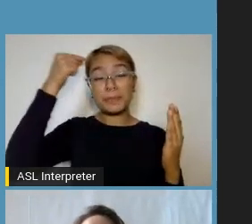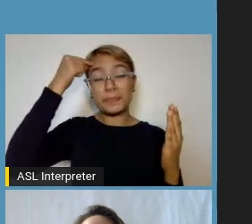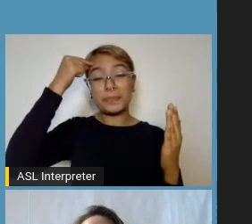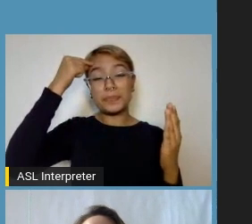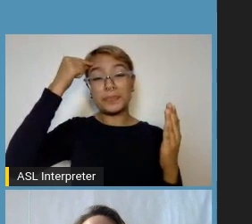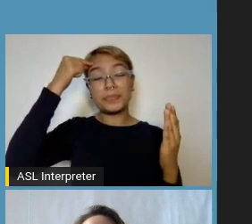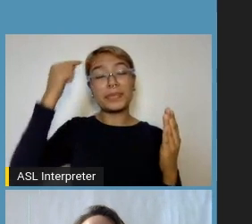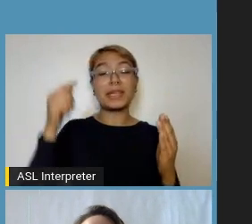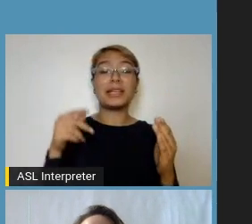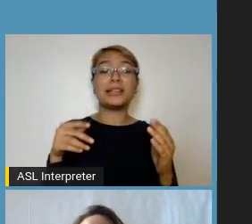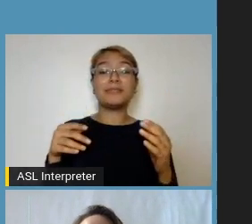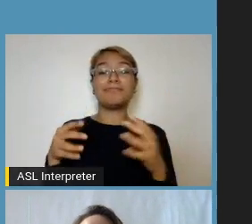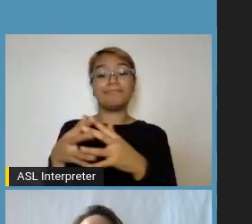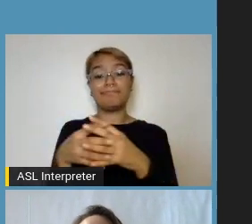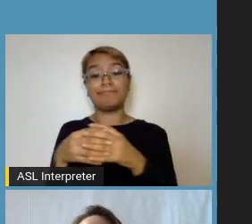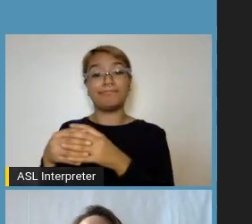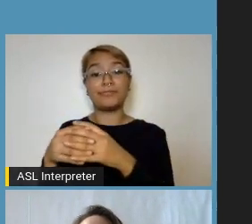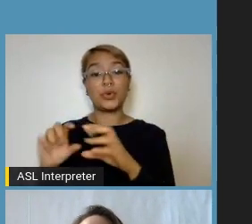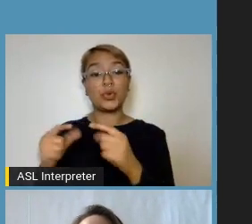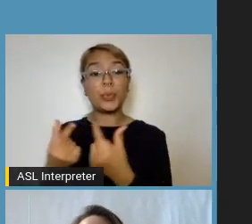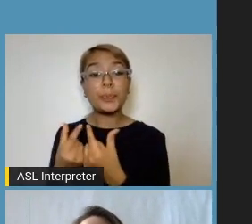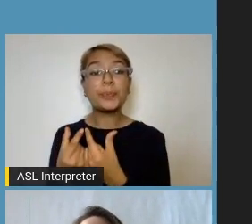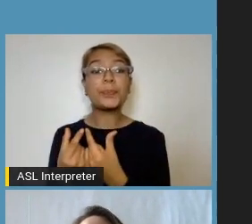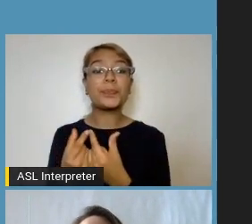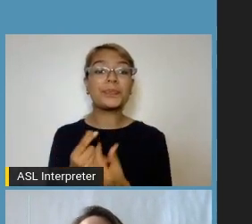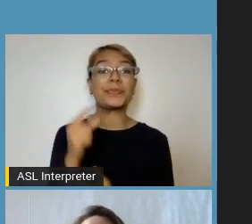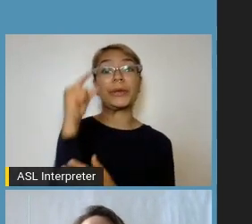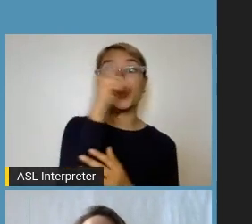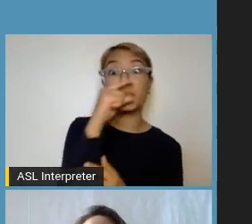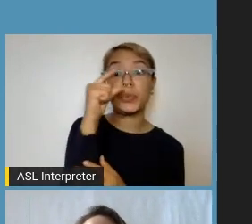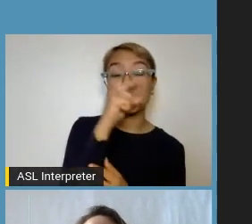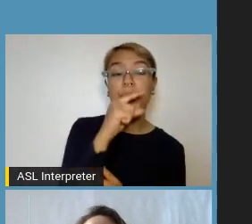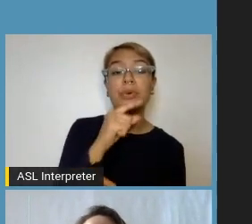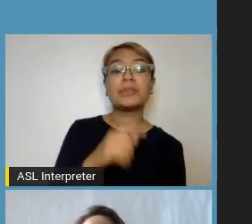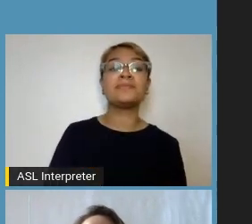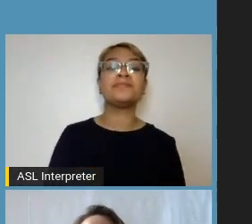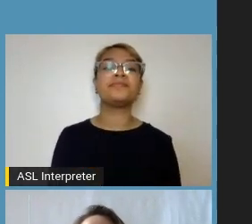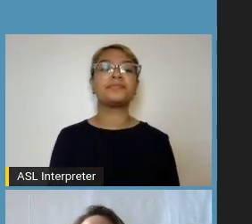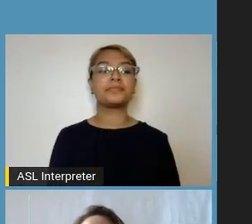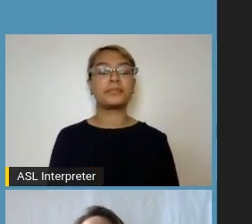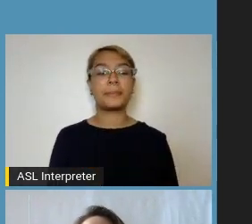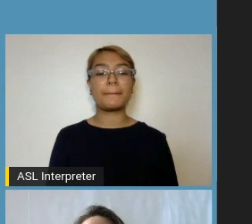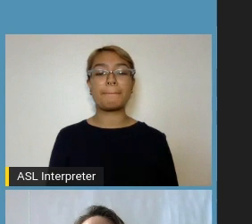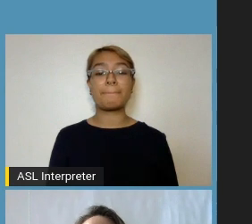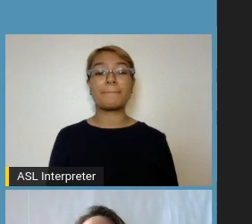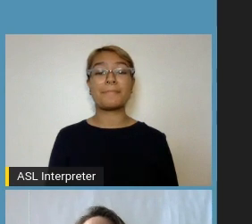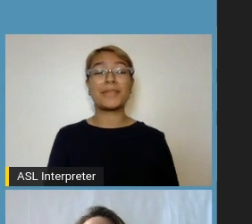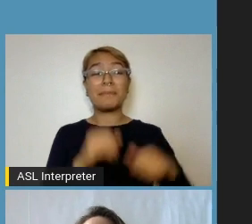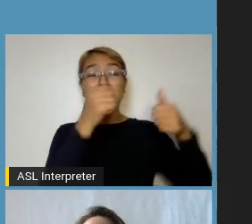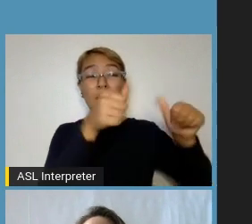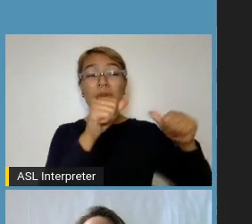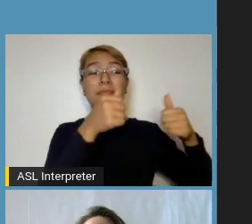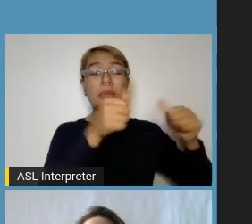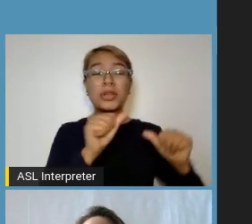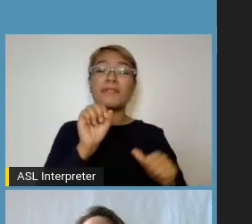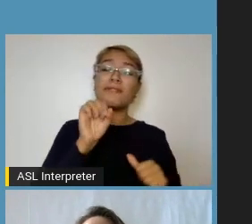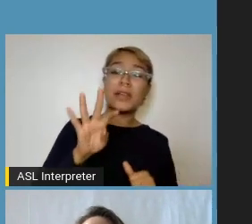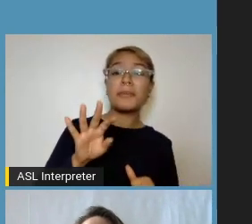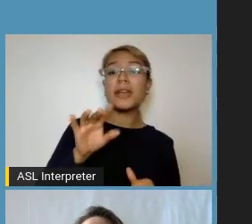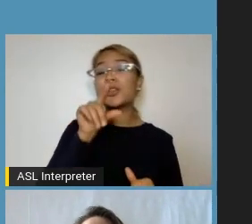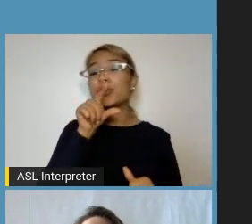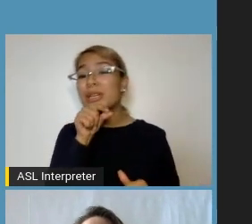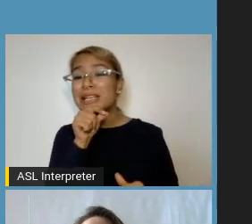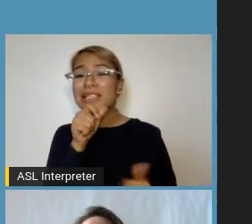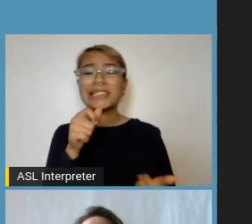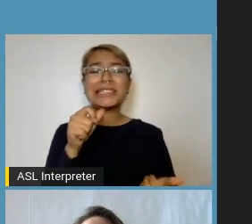When I first came to the Dyckman Farmhouse, the posting to their Facebook, Instagram, and Twitter was pretty minimal and inconsistent because there